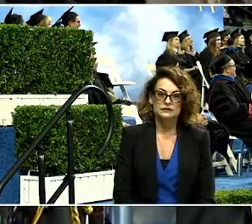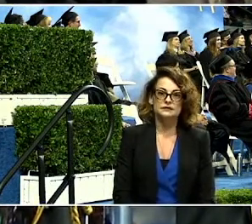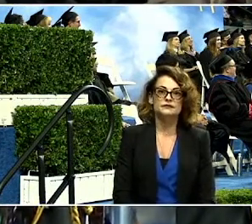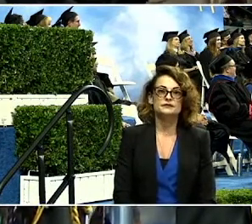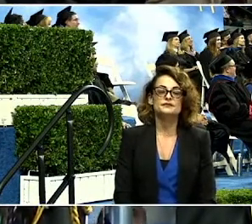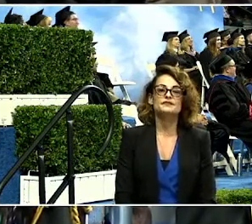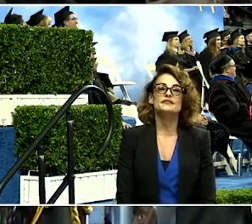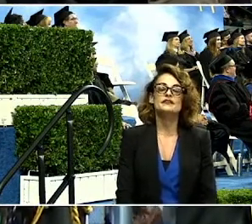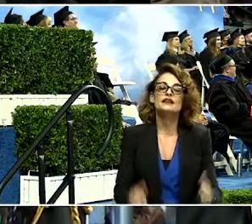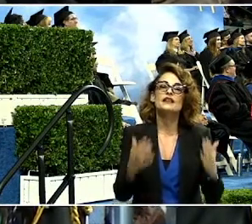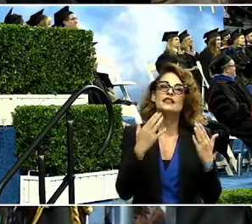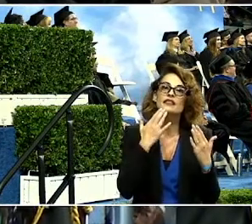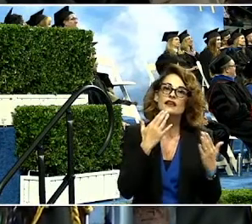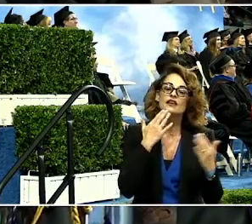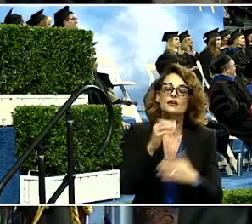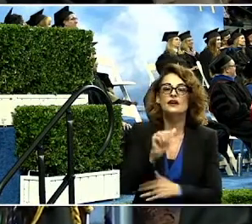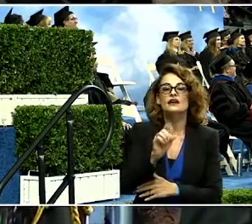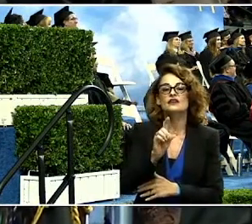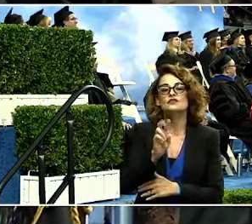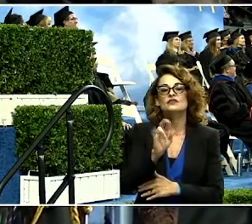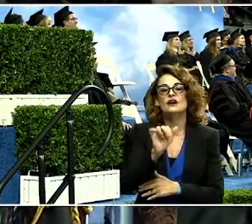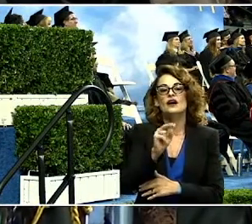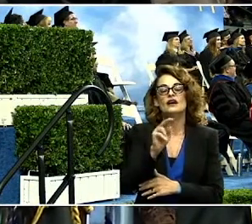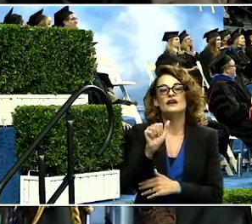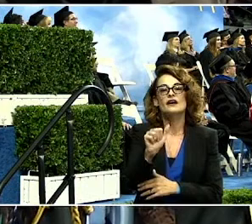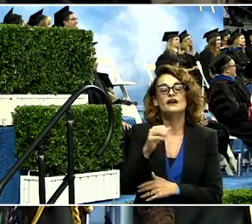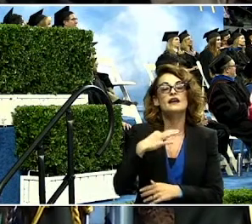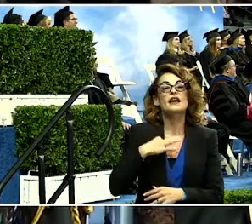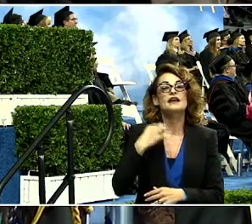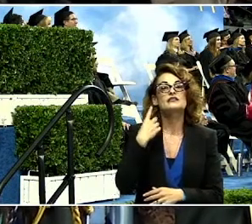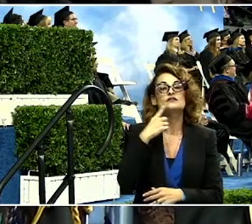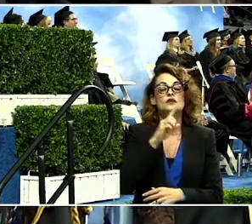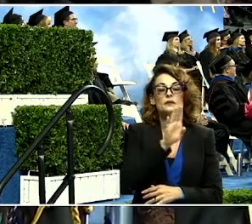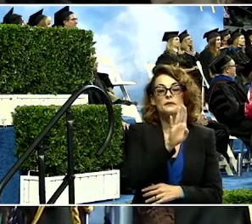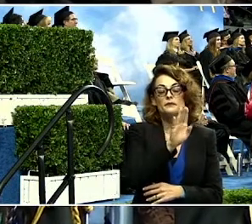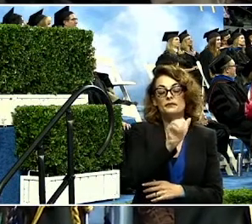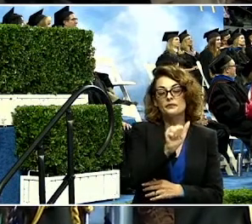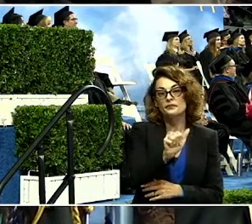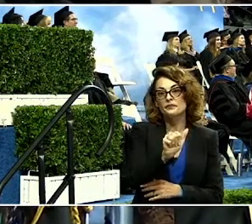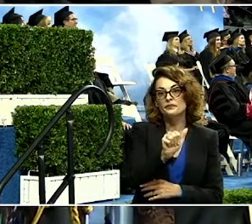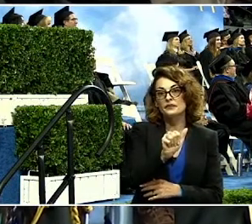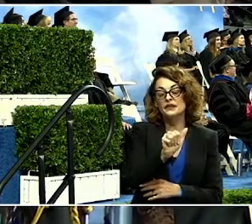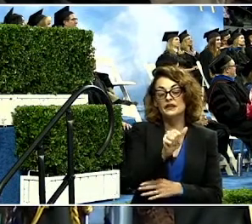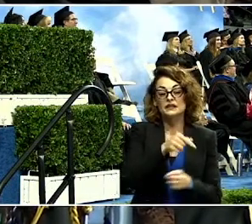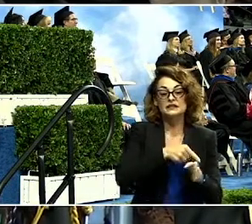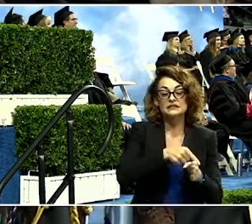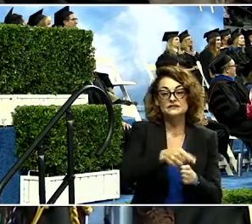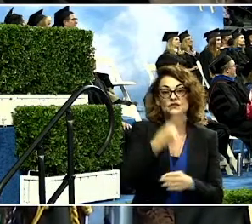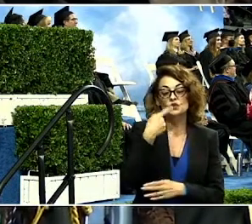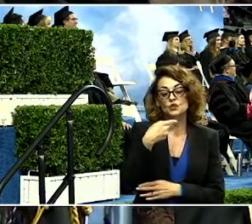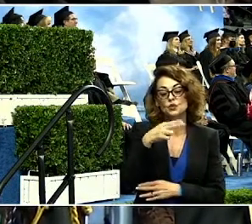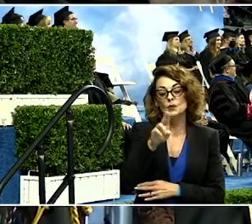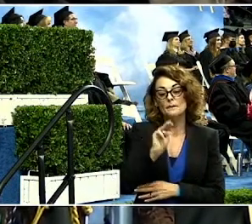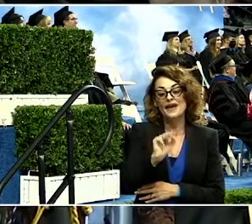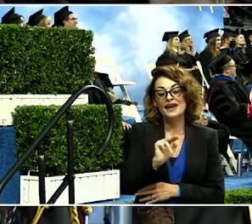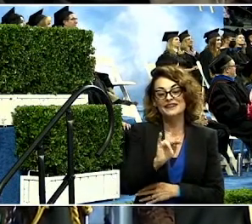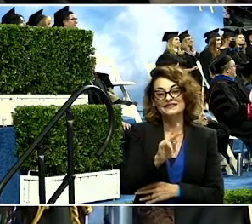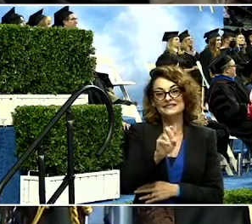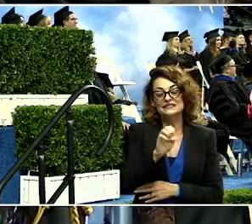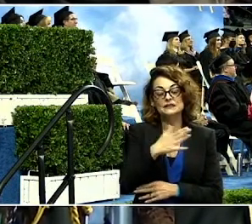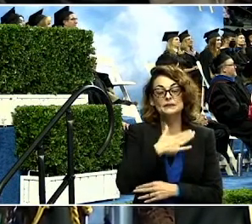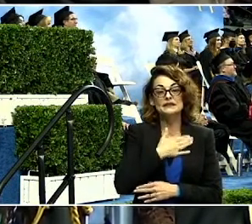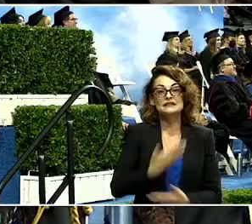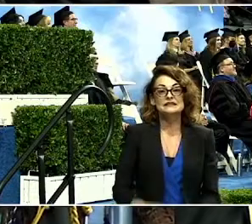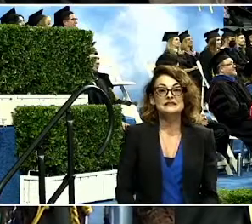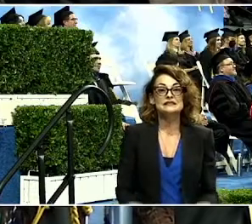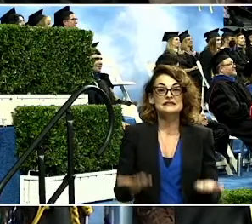Thank you, Adriana. Will the candidates for the Bachelor of Arts degree in the Division of Humanities please stand if you are able?